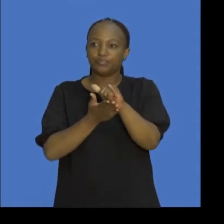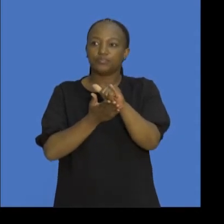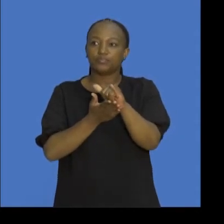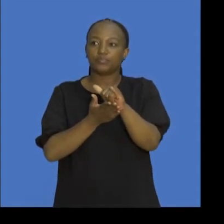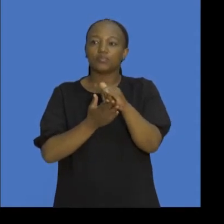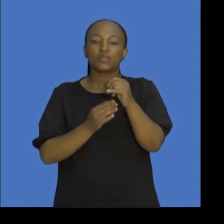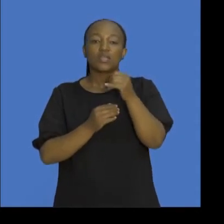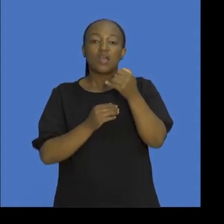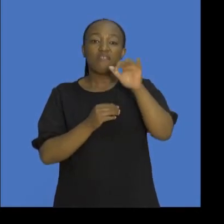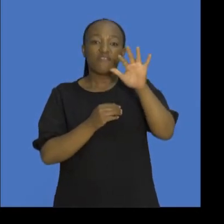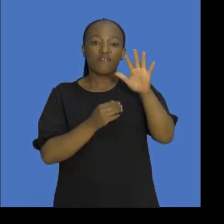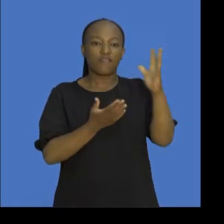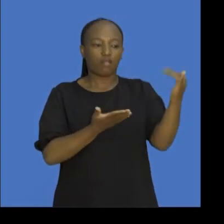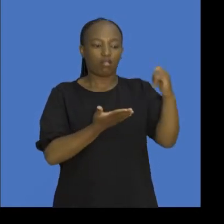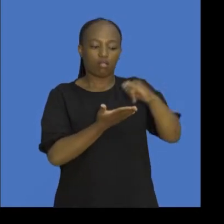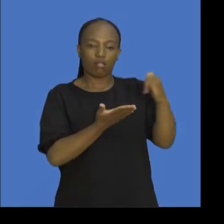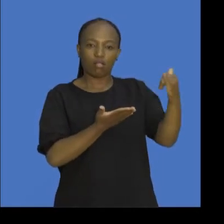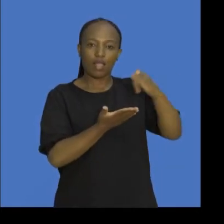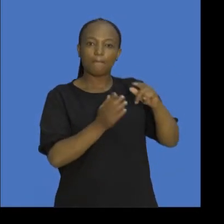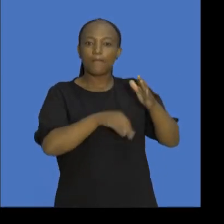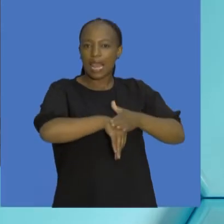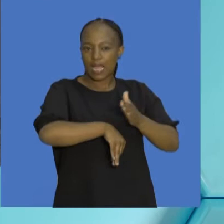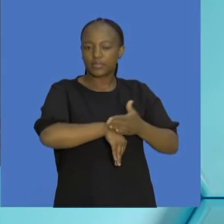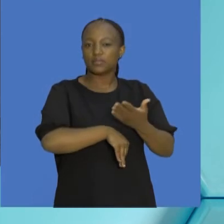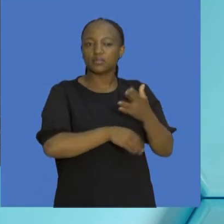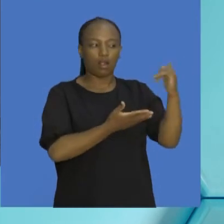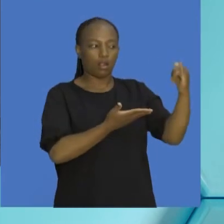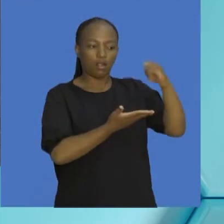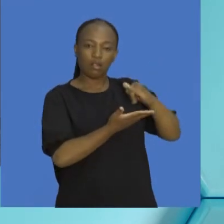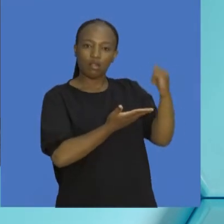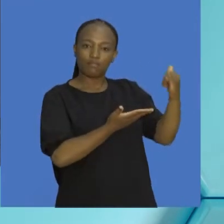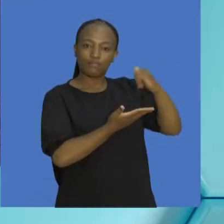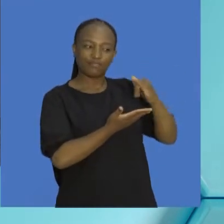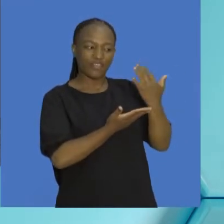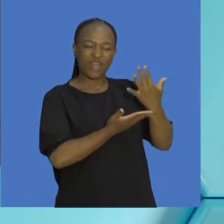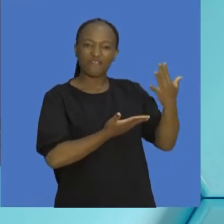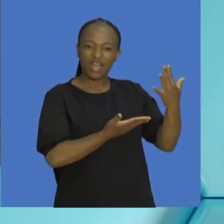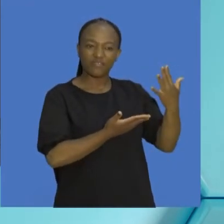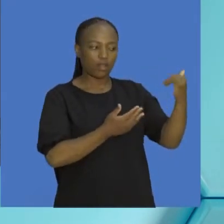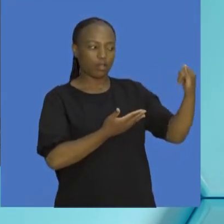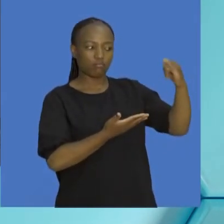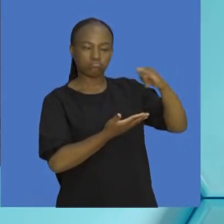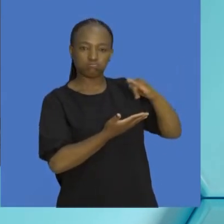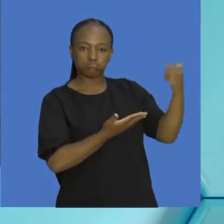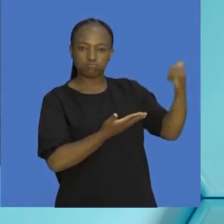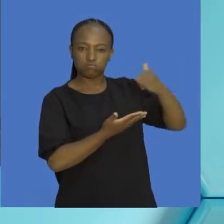55 aircraft arrived late. So we know that 55 aircraft arrived late. That's what we know.